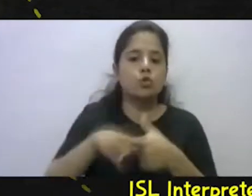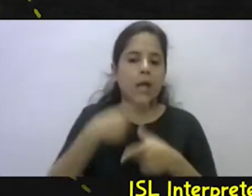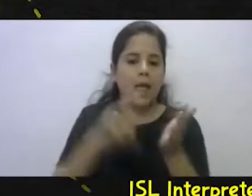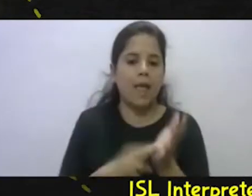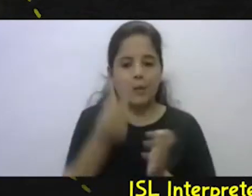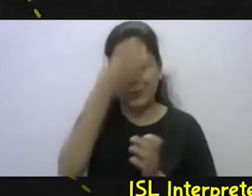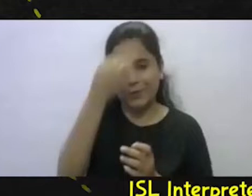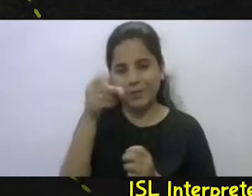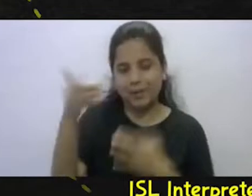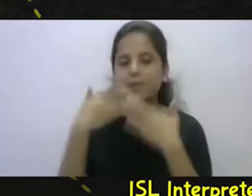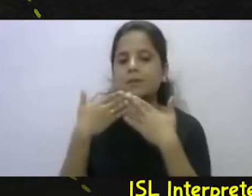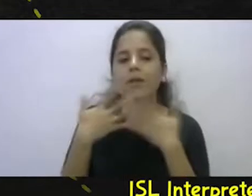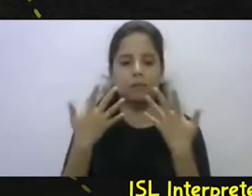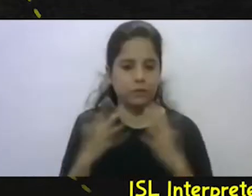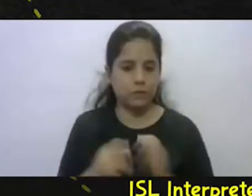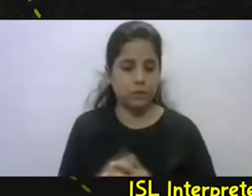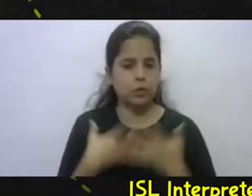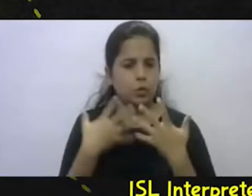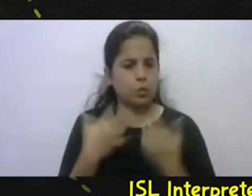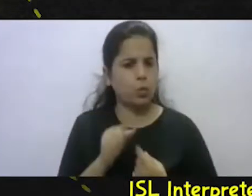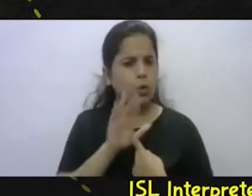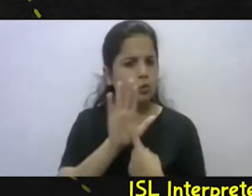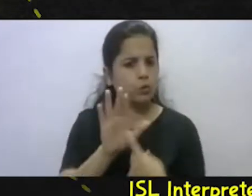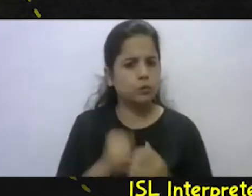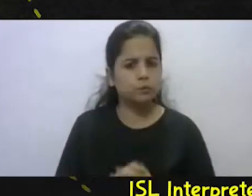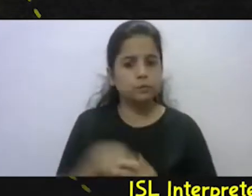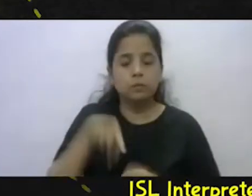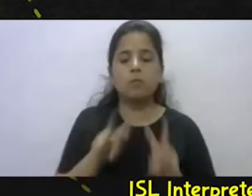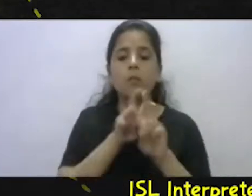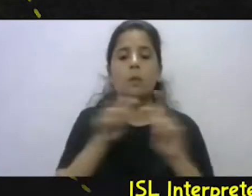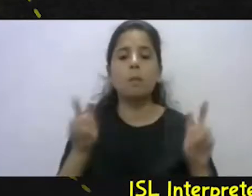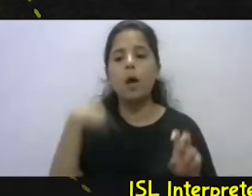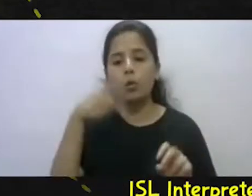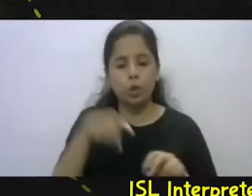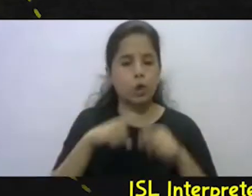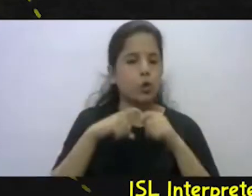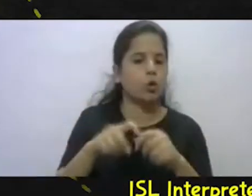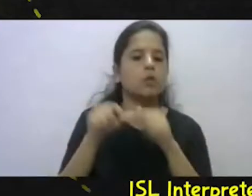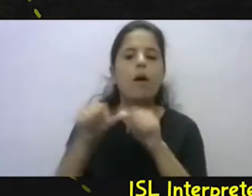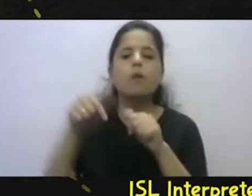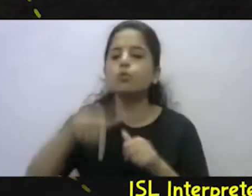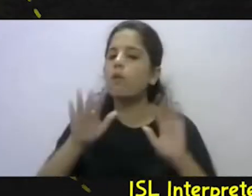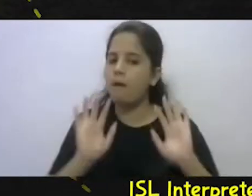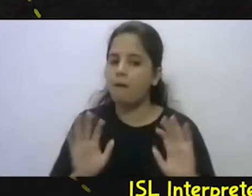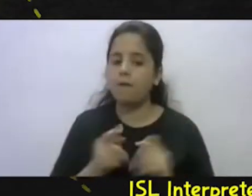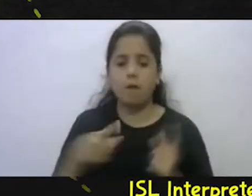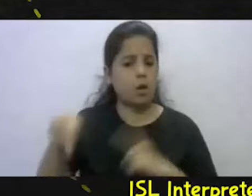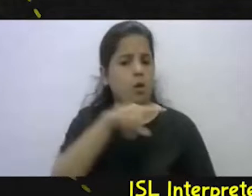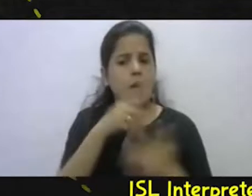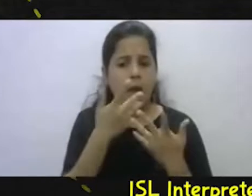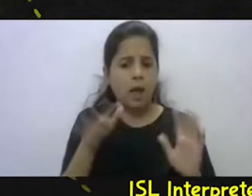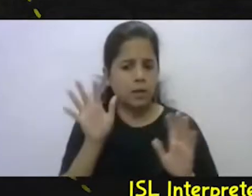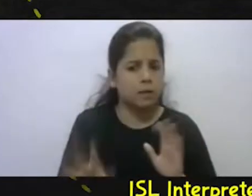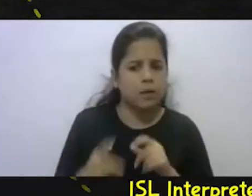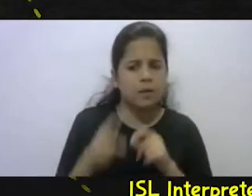Nehru University. I'd like to mention that this panel will be followed by a question and answer session. So you can all drop all